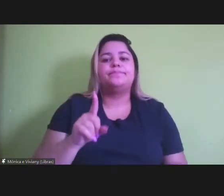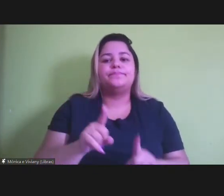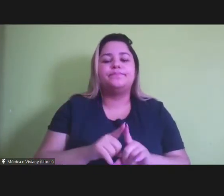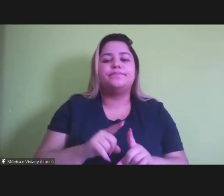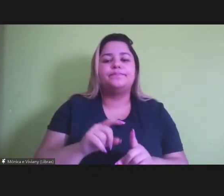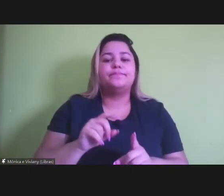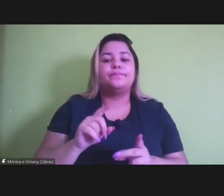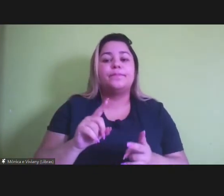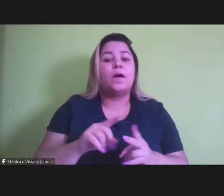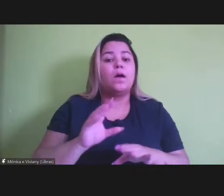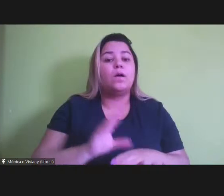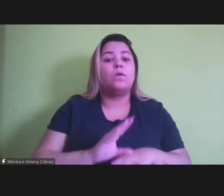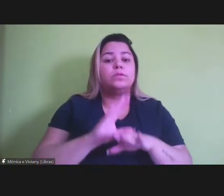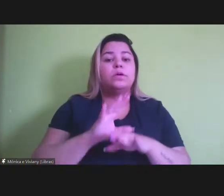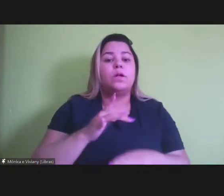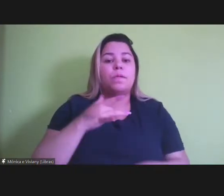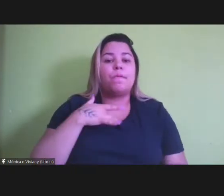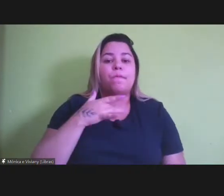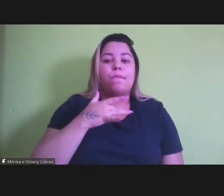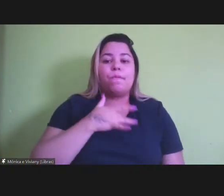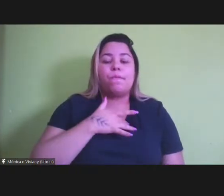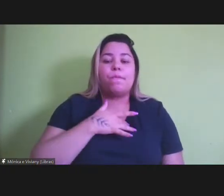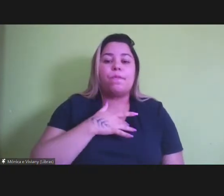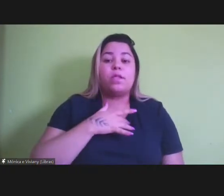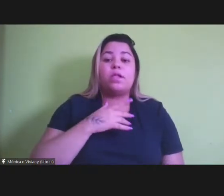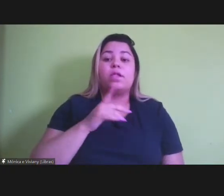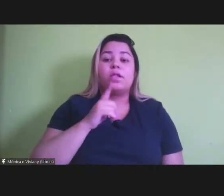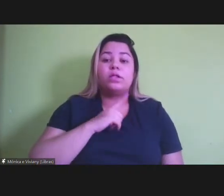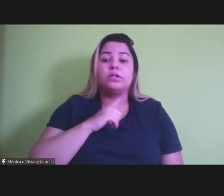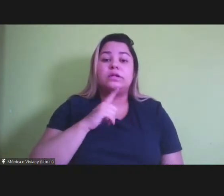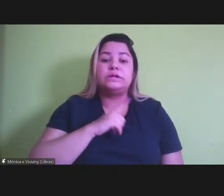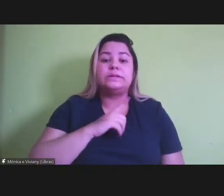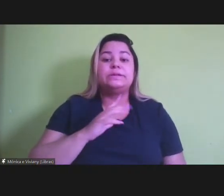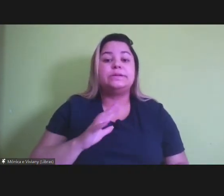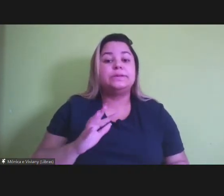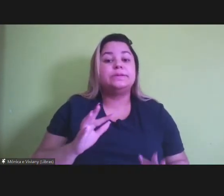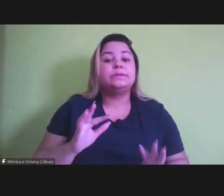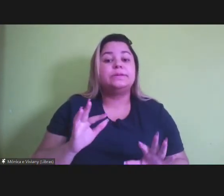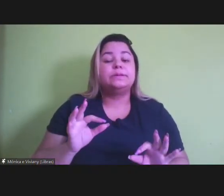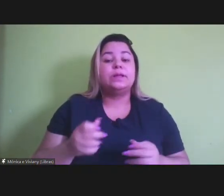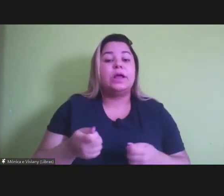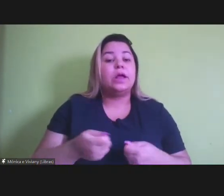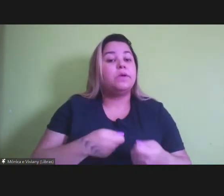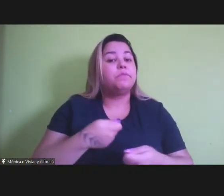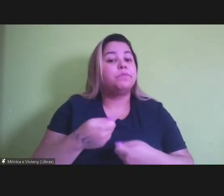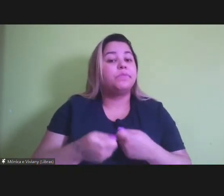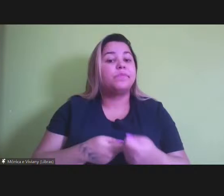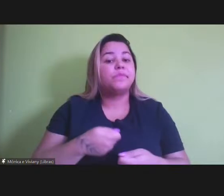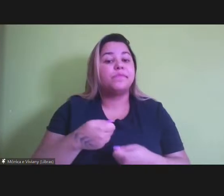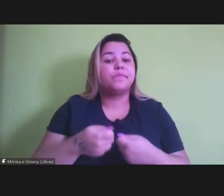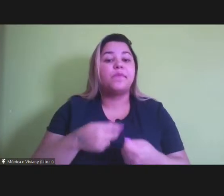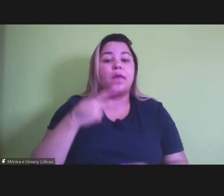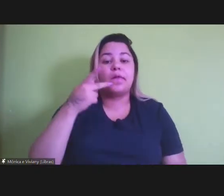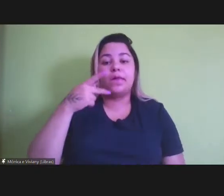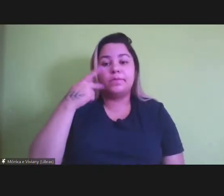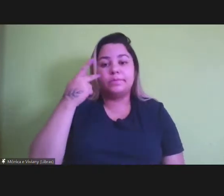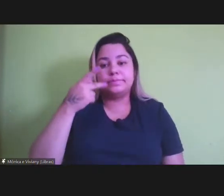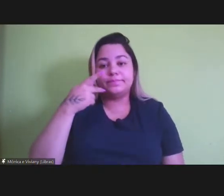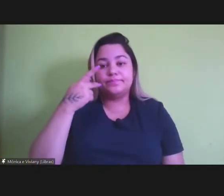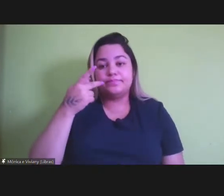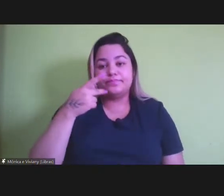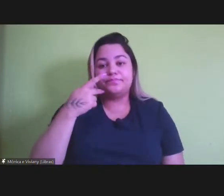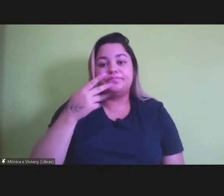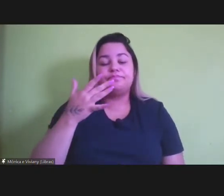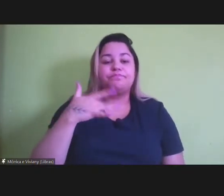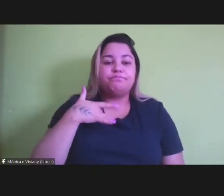intersectorial commissions, which are subordinated to the National Council of Health, that have the end to articulate the